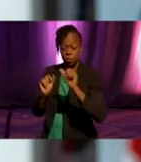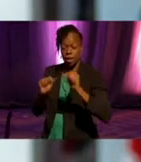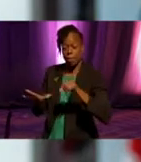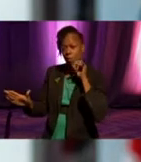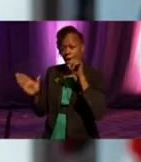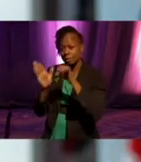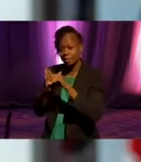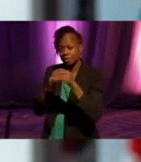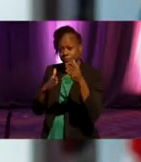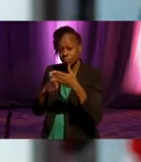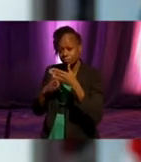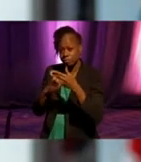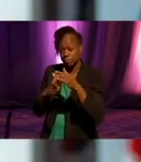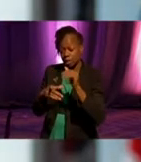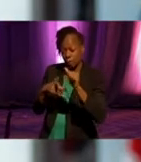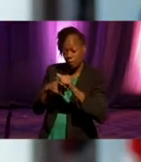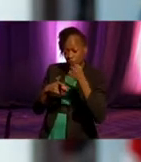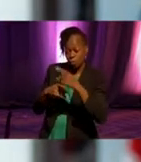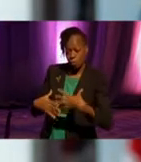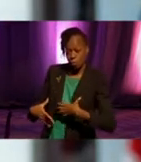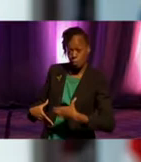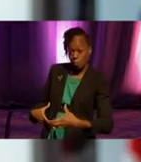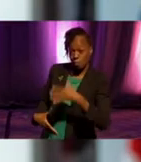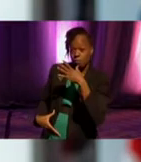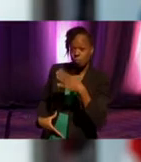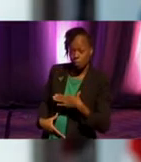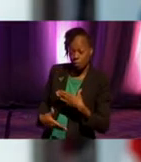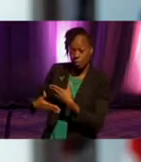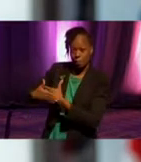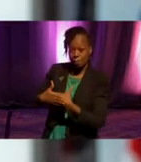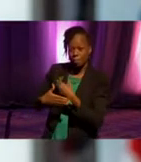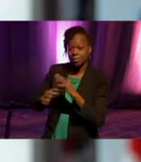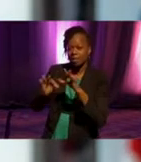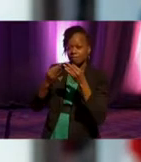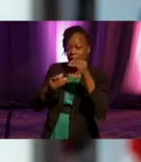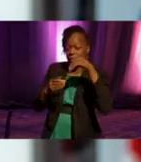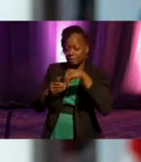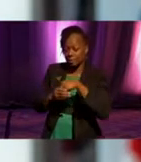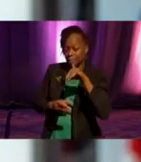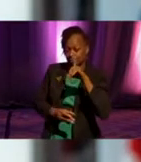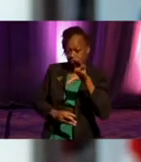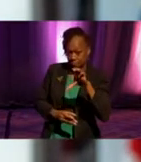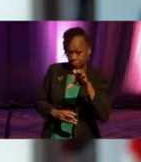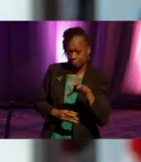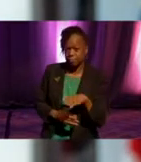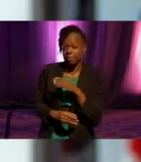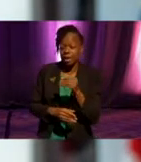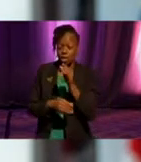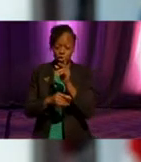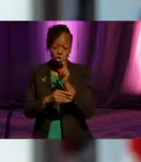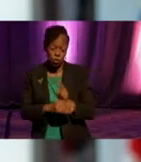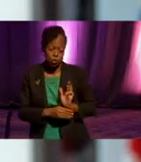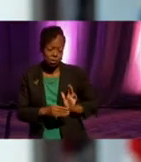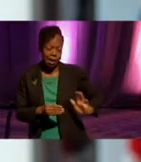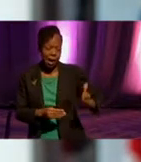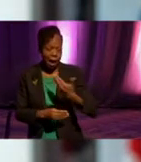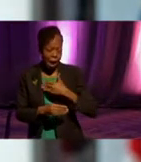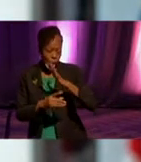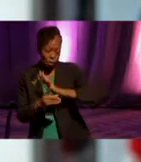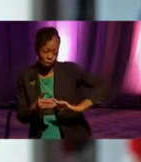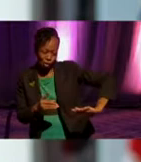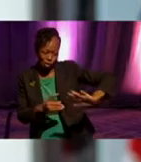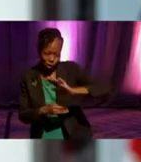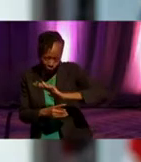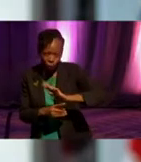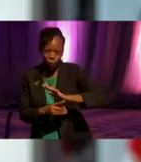women, babies, and families in DC, given our local context and unique assets to promote gender-inclusive and